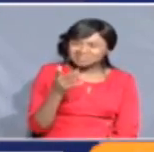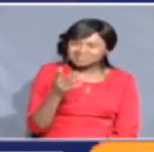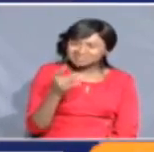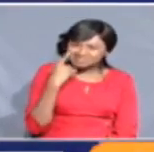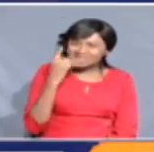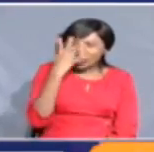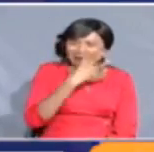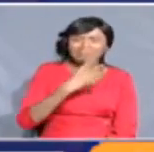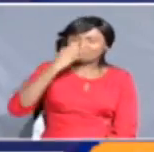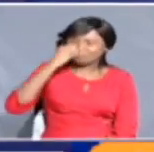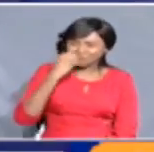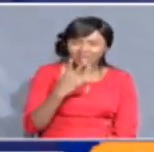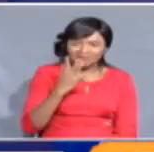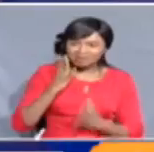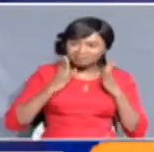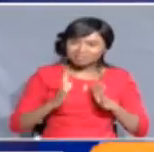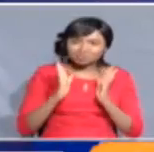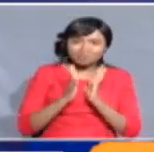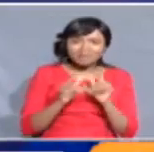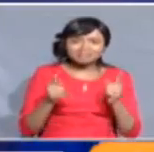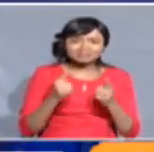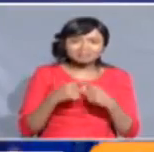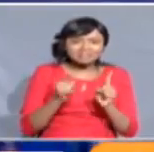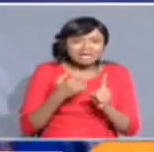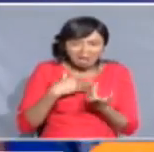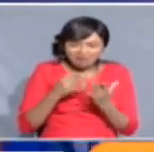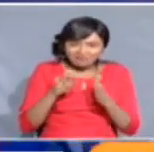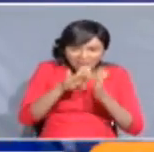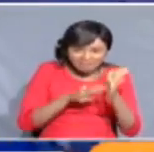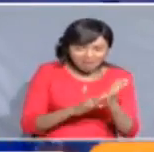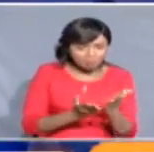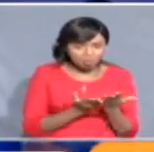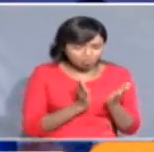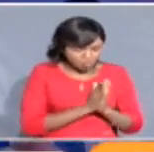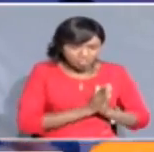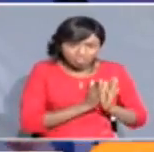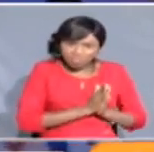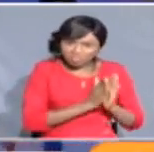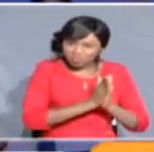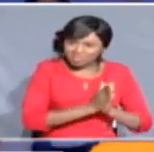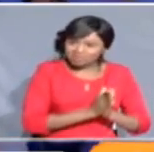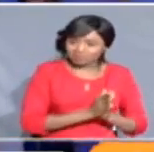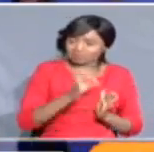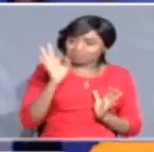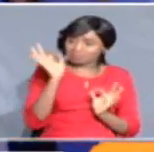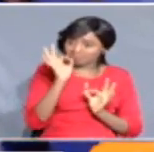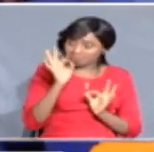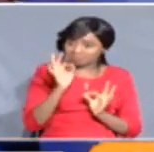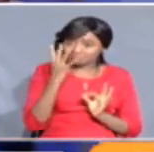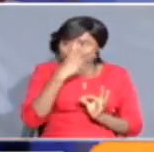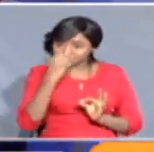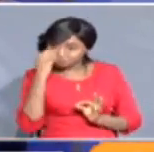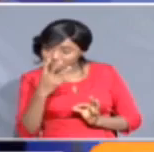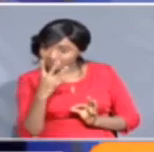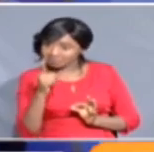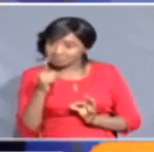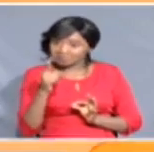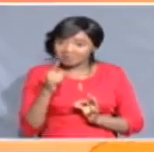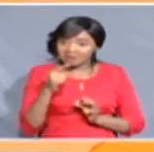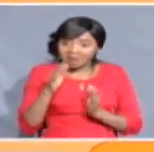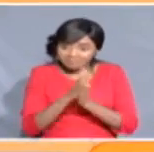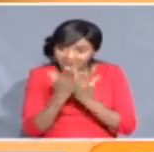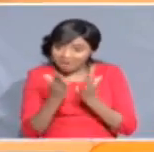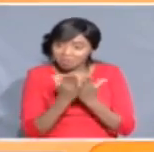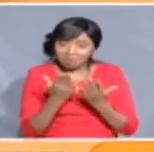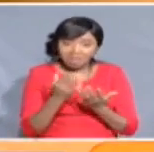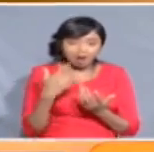good looking man carrying a Bible and being Christian. I was like, wow, good looking, Bible? That's amazing.